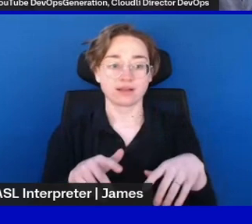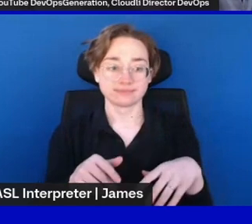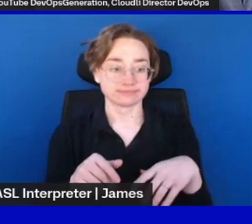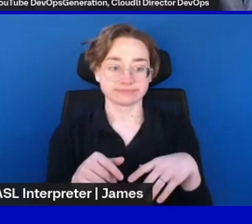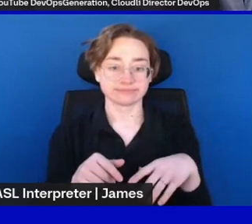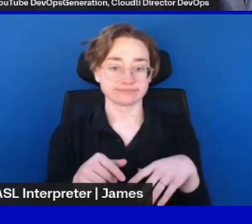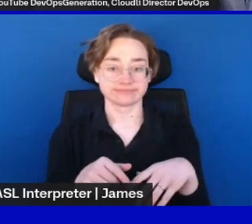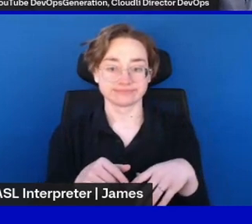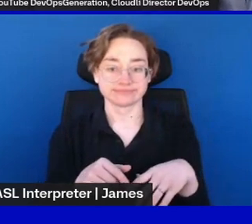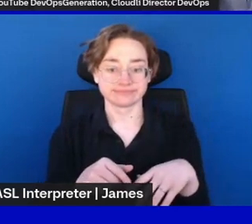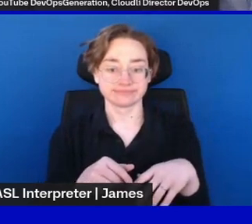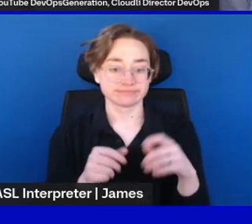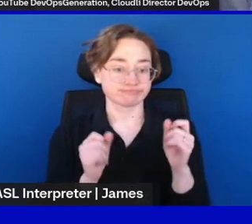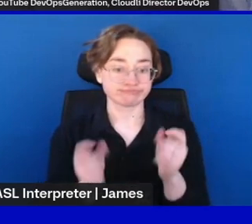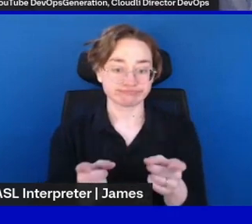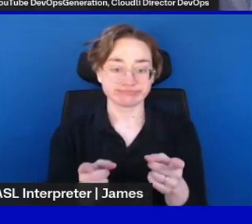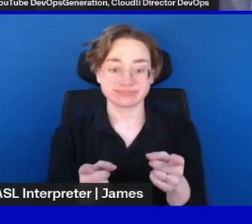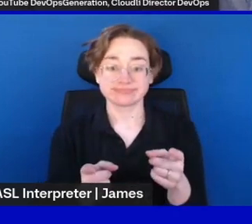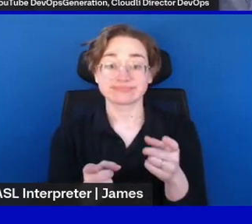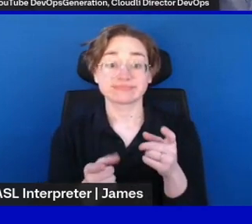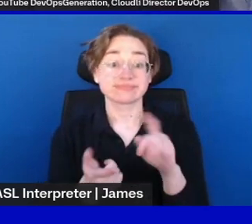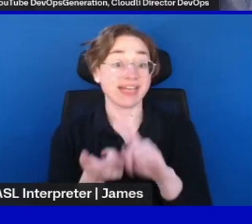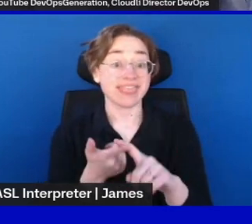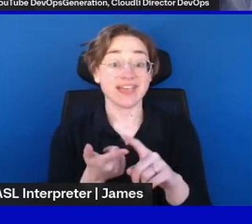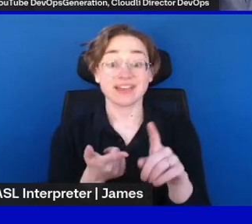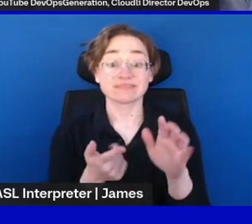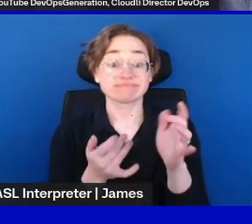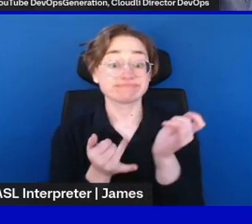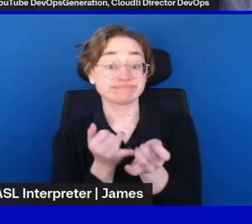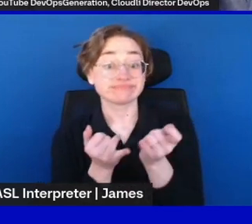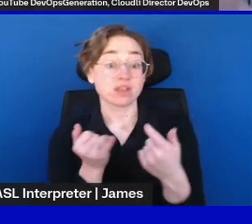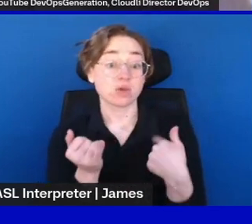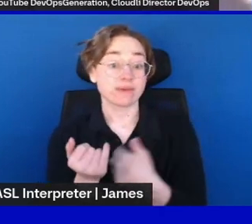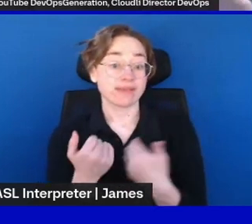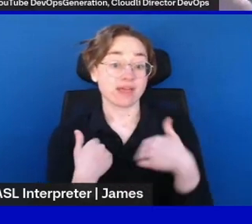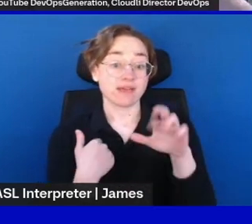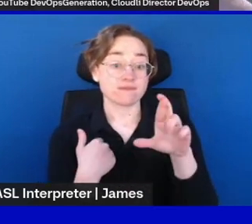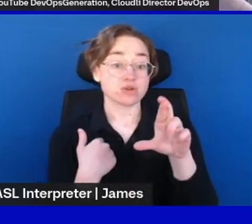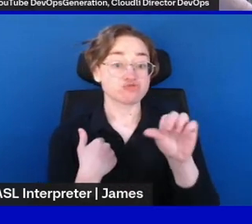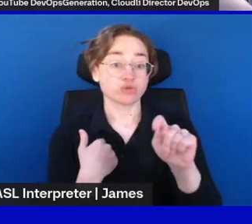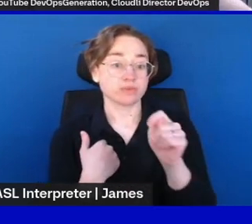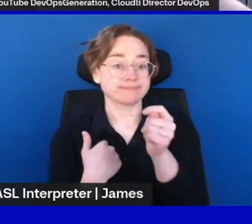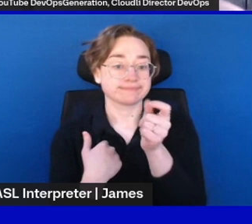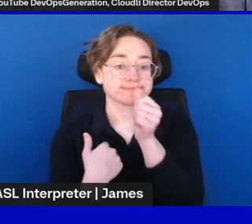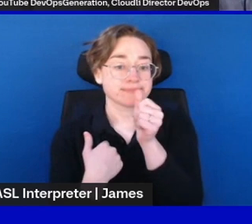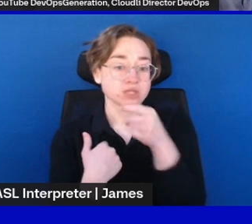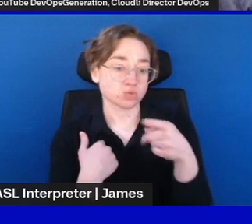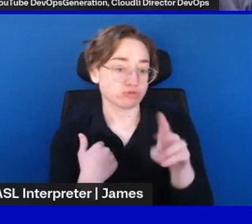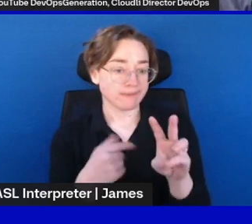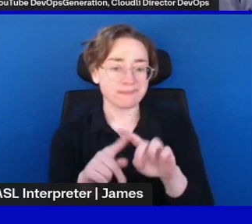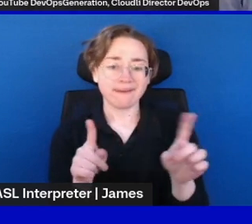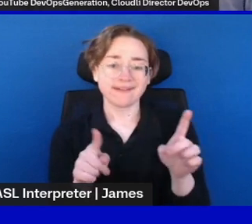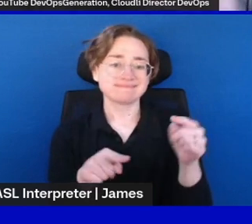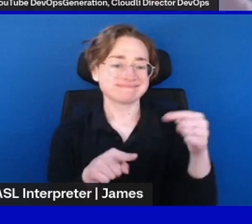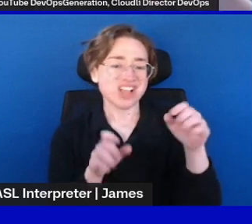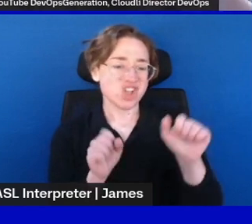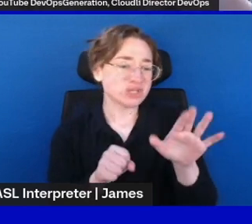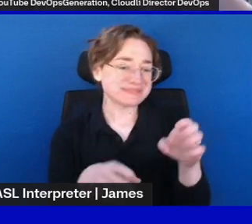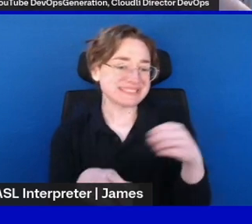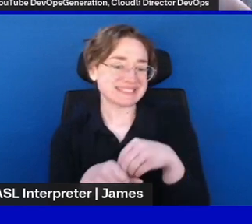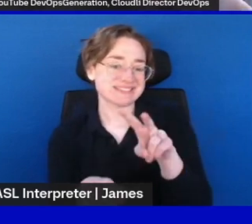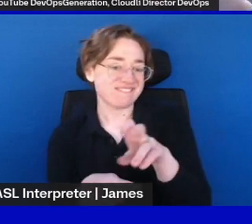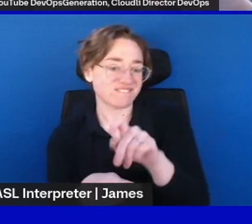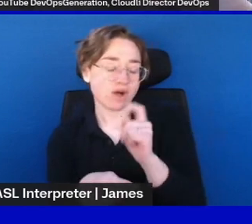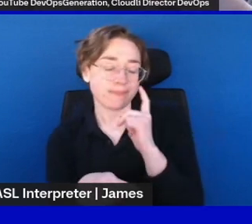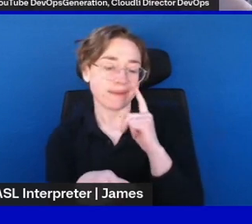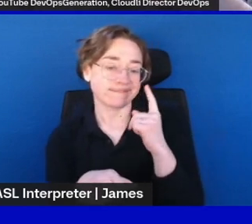keyboard smash. And finally, we have a root password, but this could have been in Vault, but for today's demo, we're